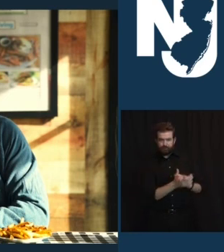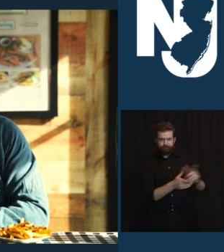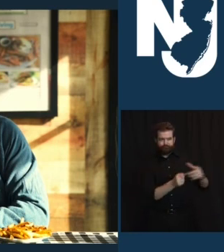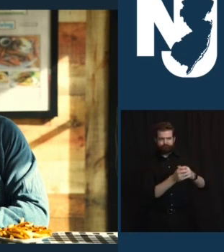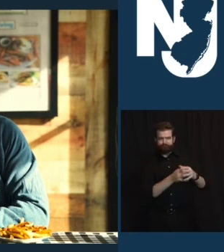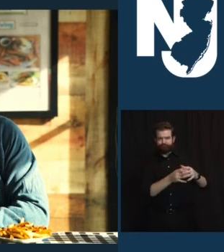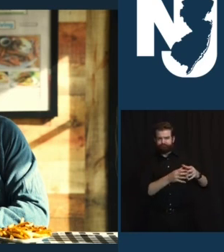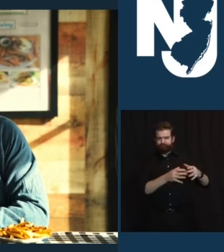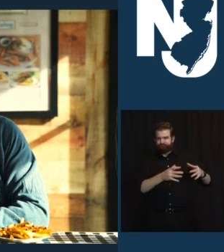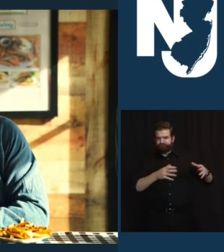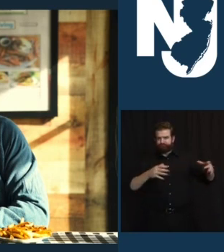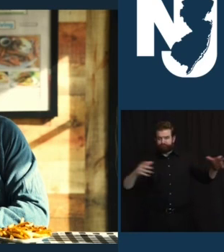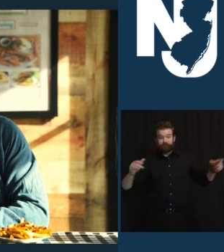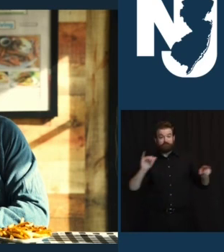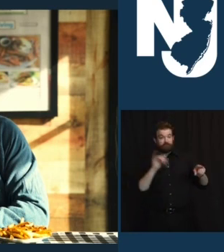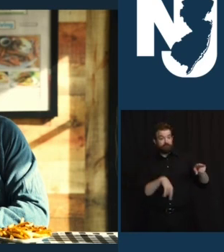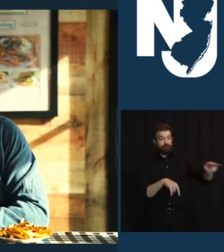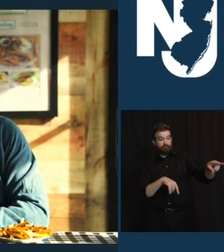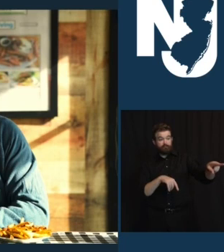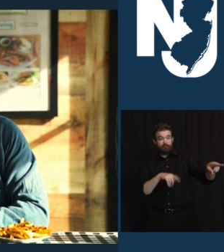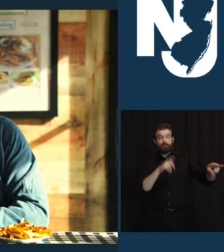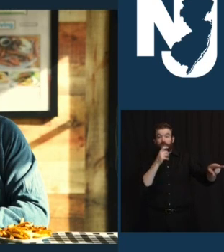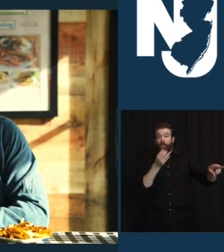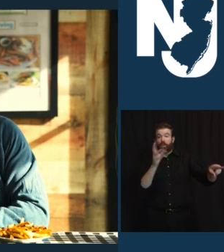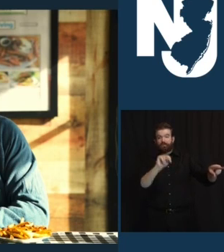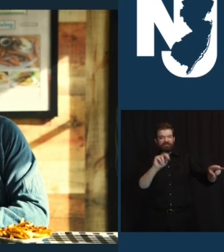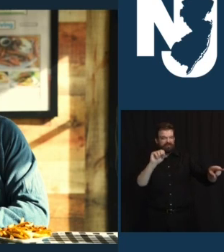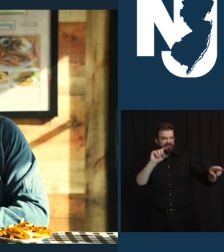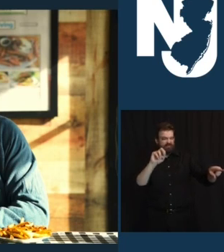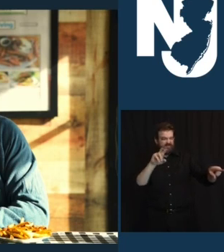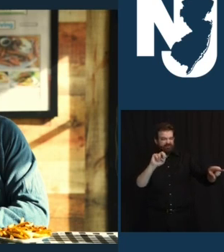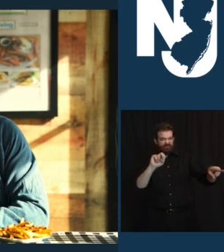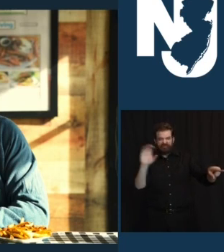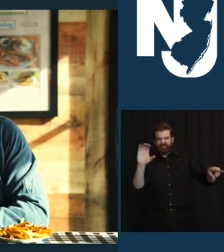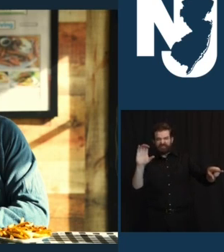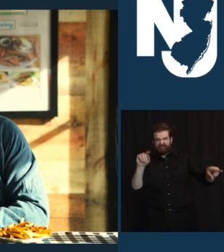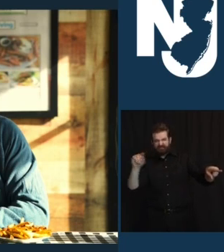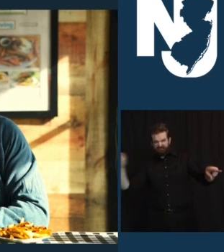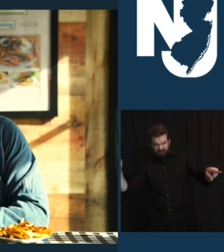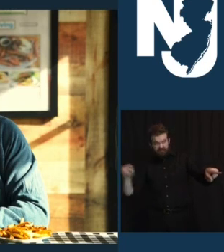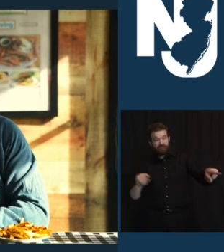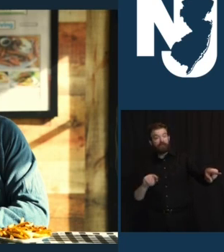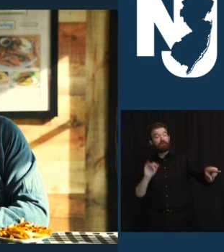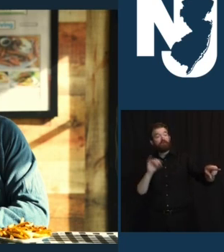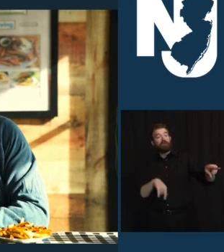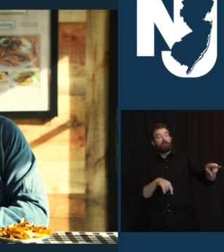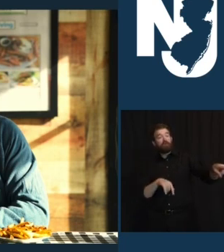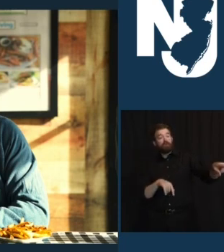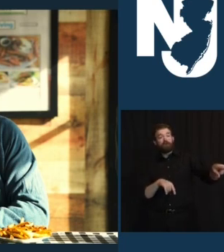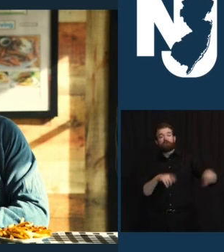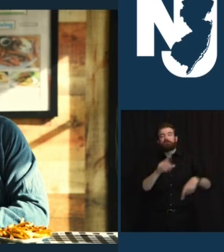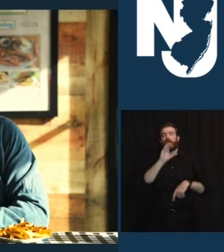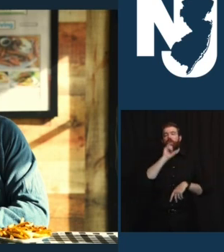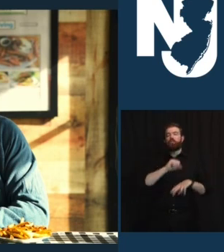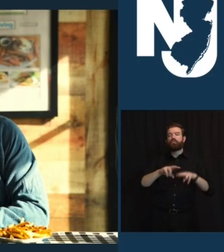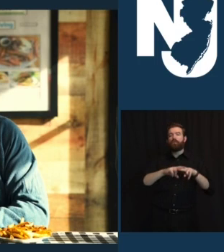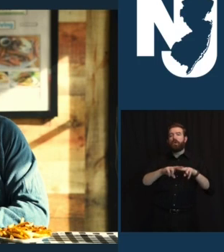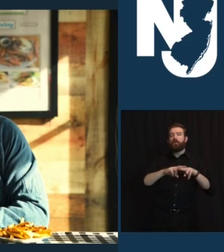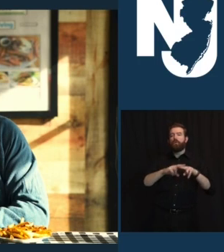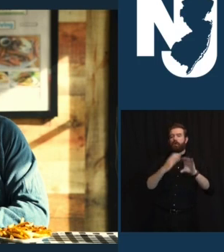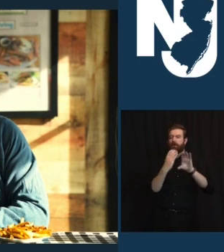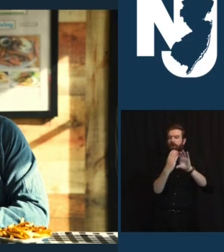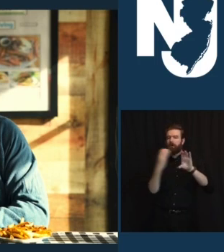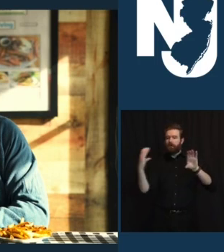guy, Steve Chrysomalis. Steve's Burgers is located in an old rail car diner at